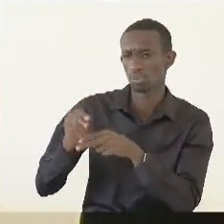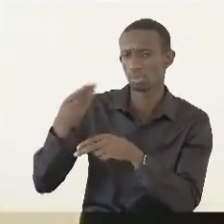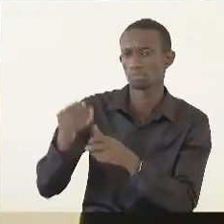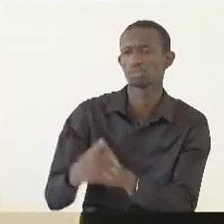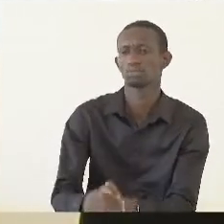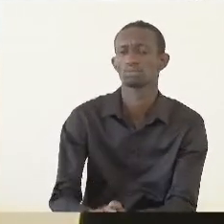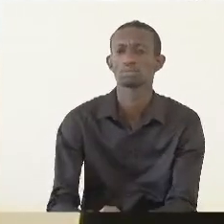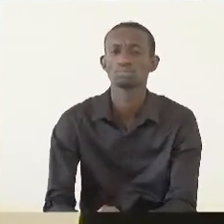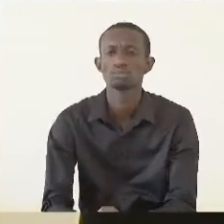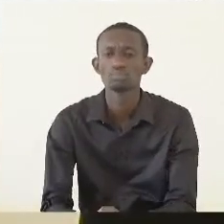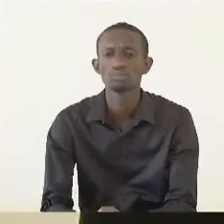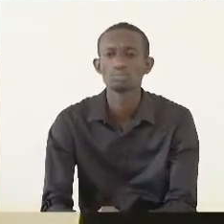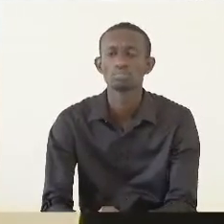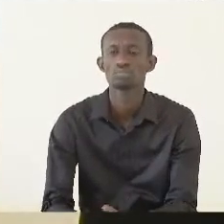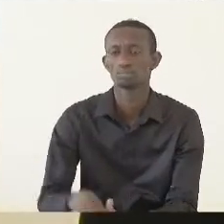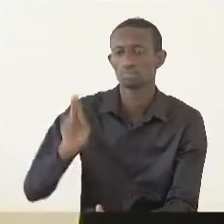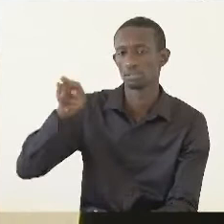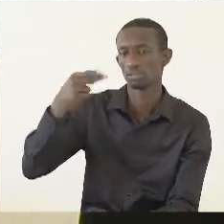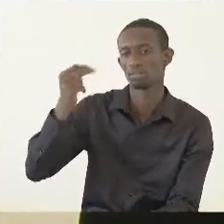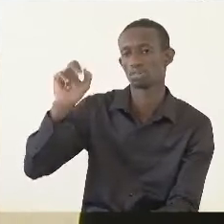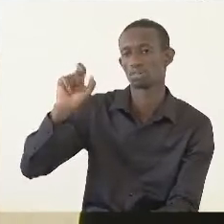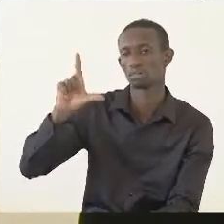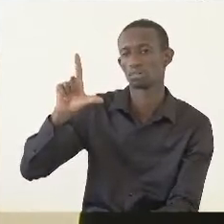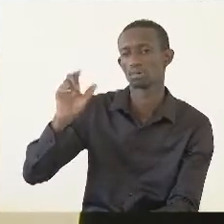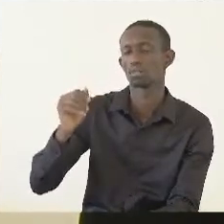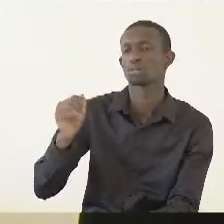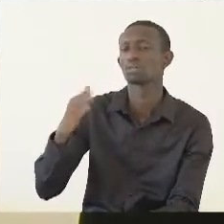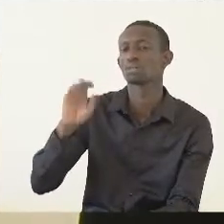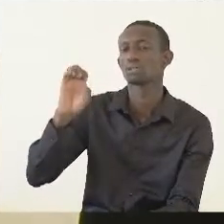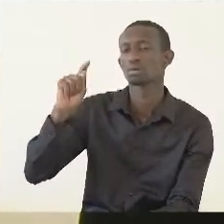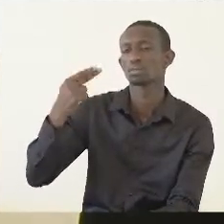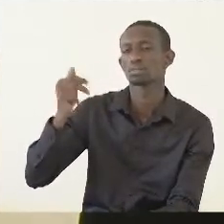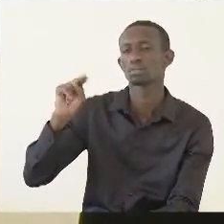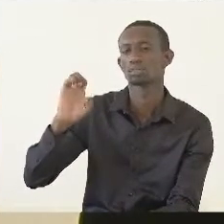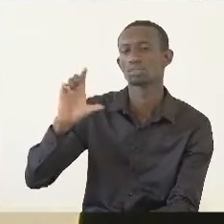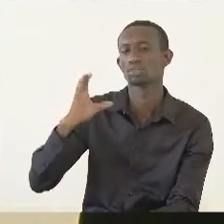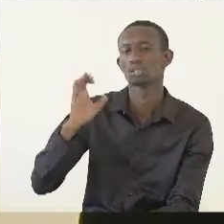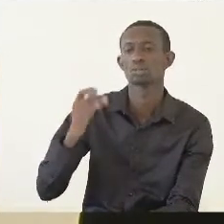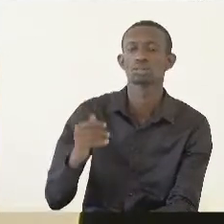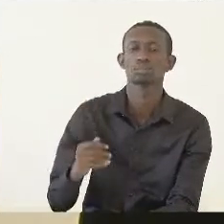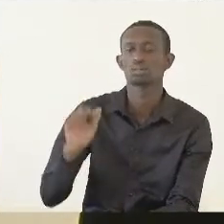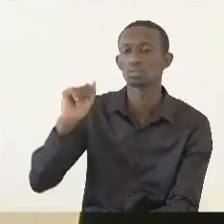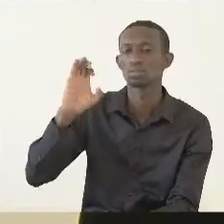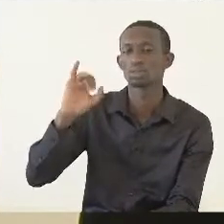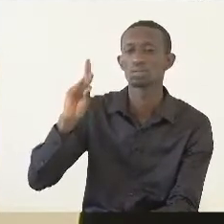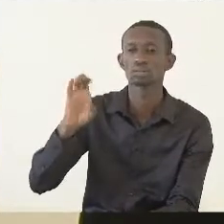is phenyl ethanoic acid. Phenyl